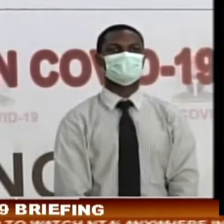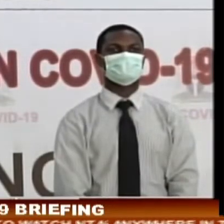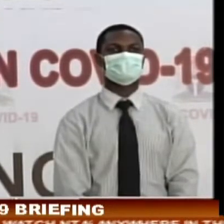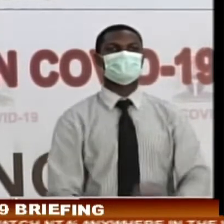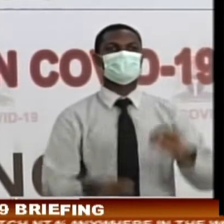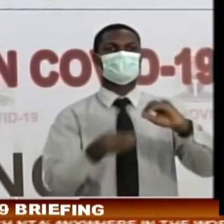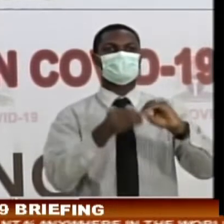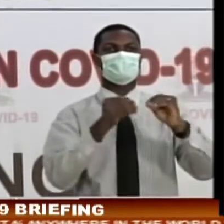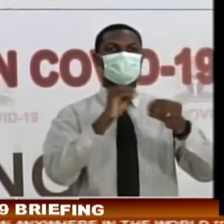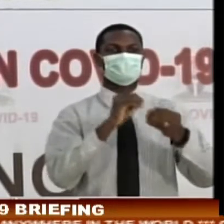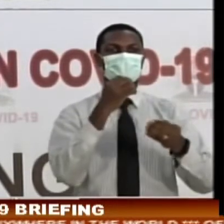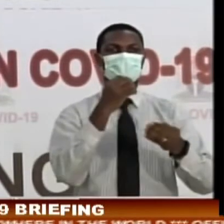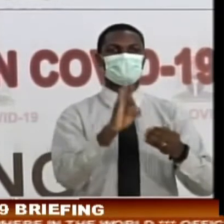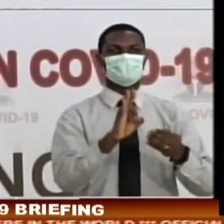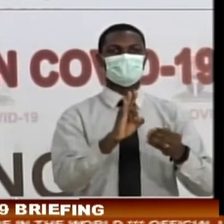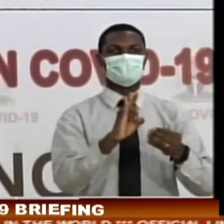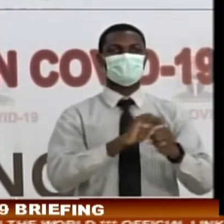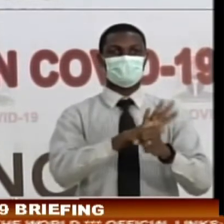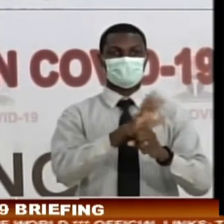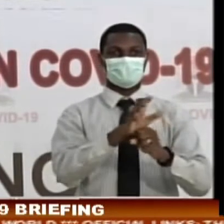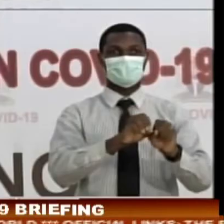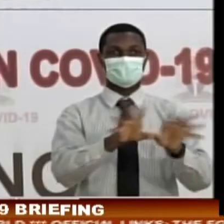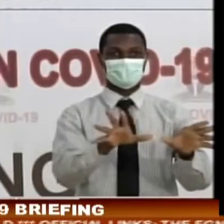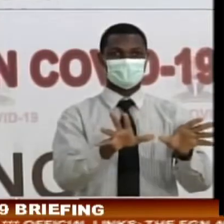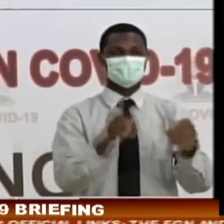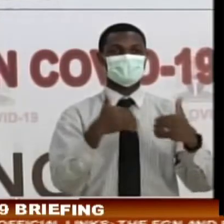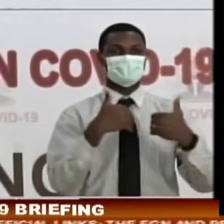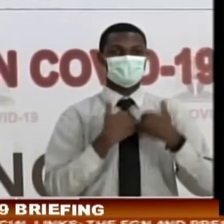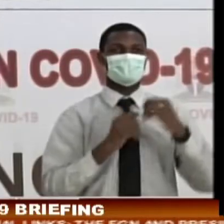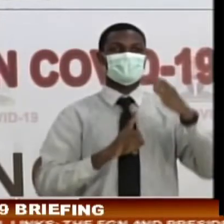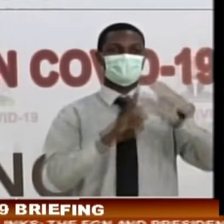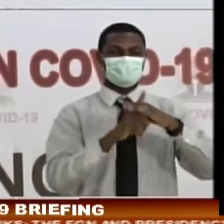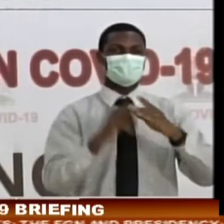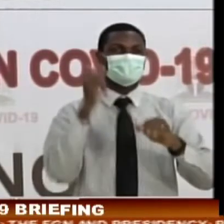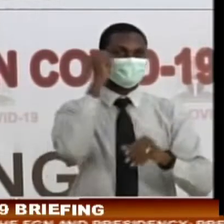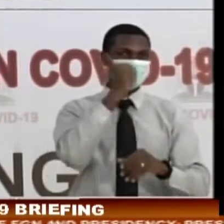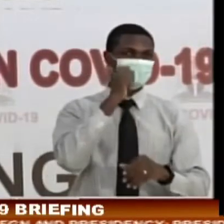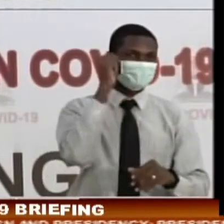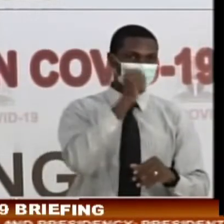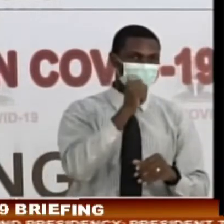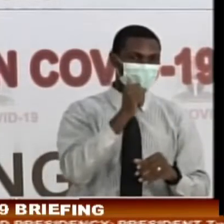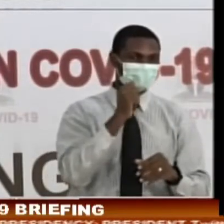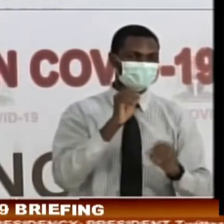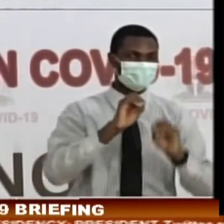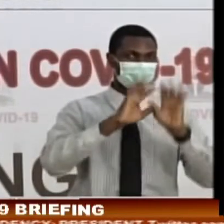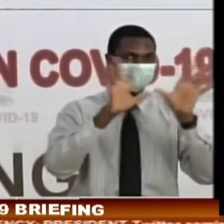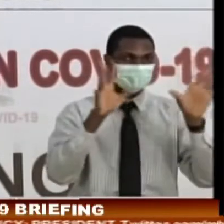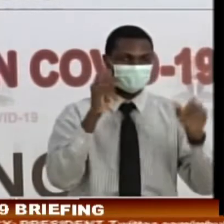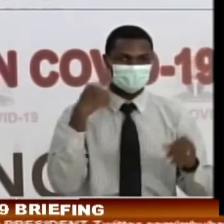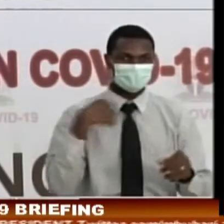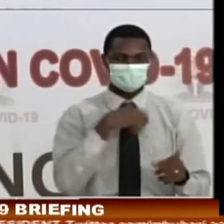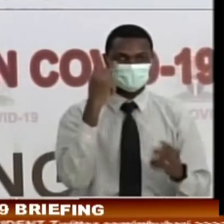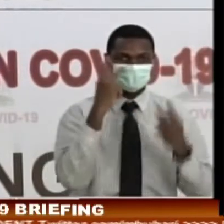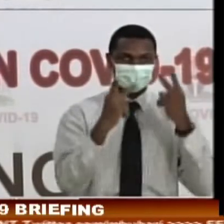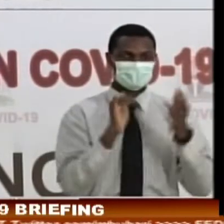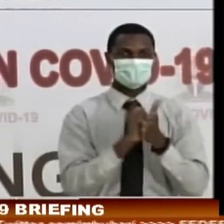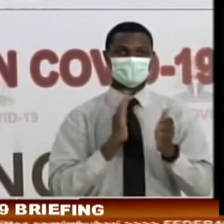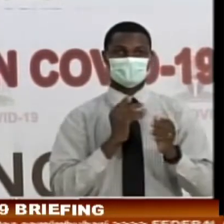on covid-19 have continued to come out daily and the indications are that our testing